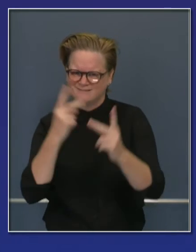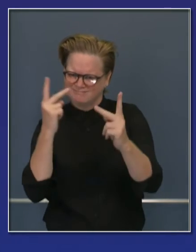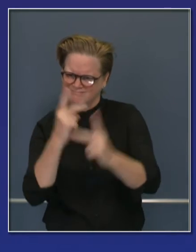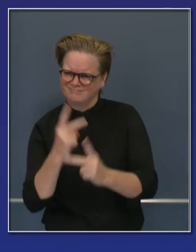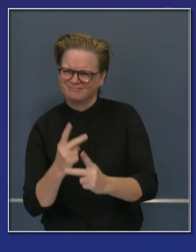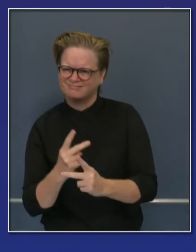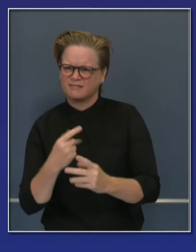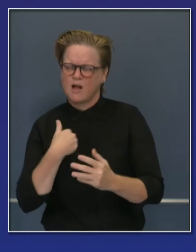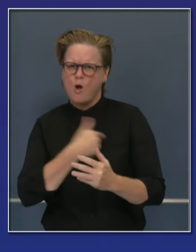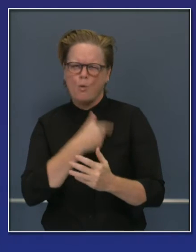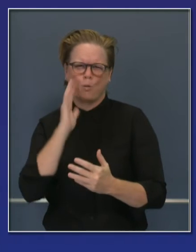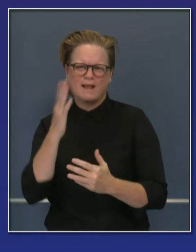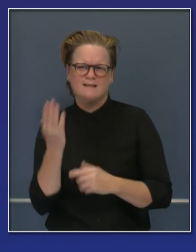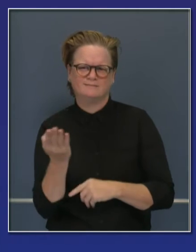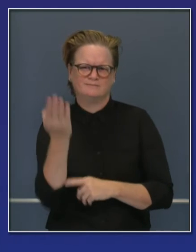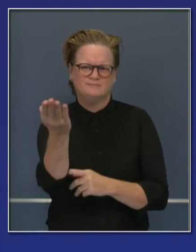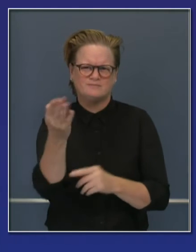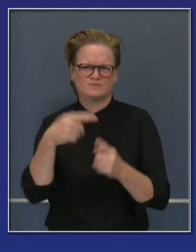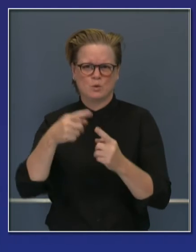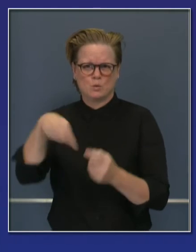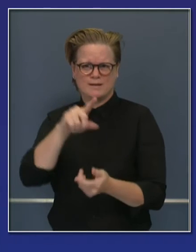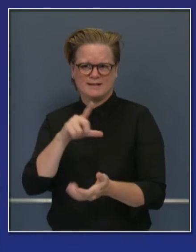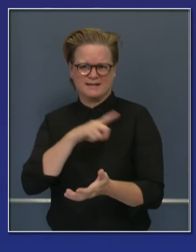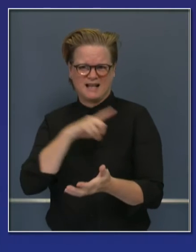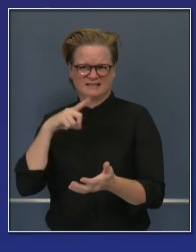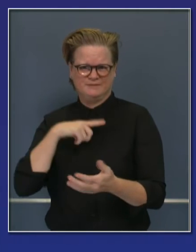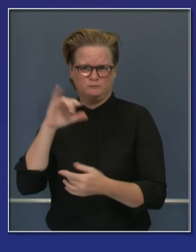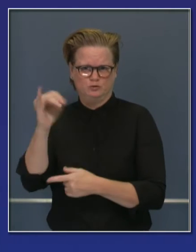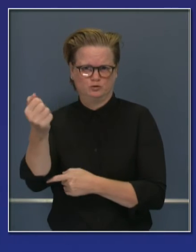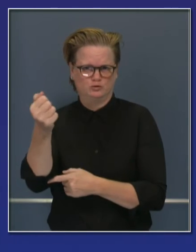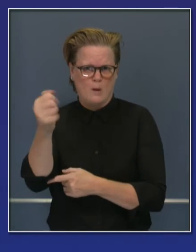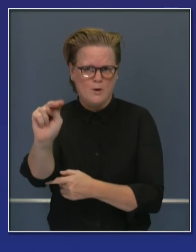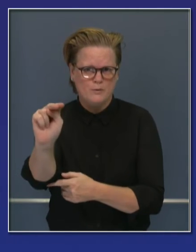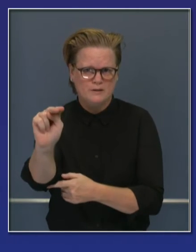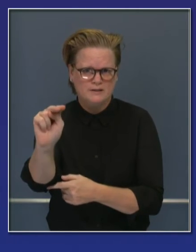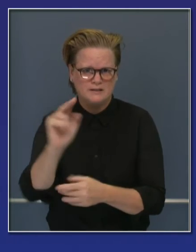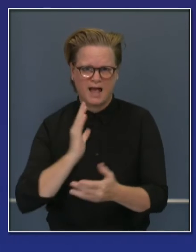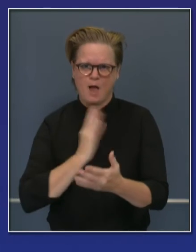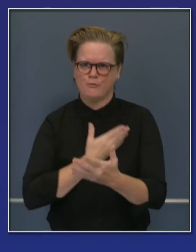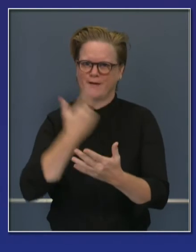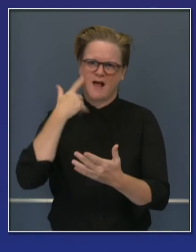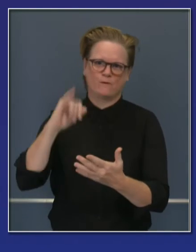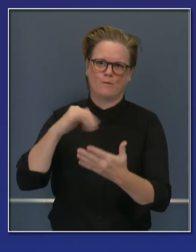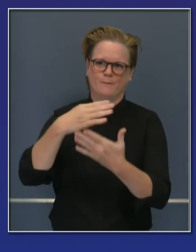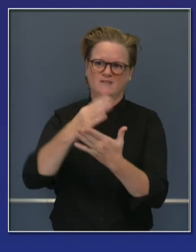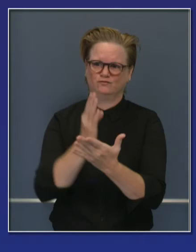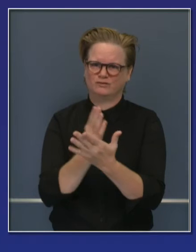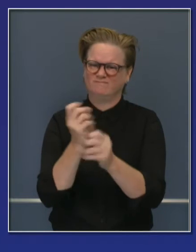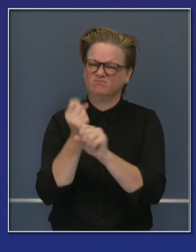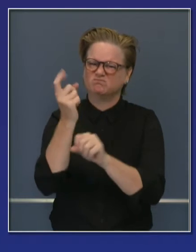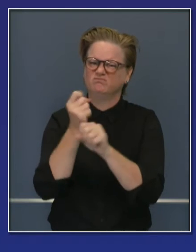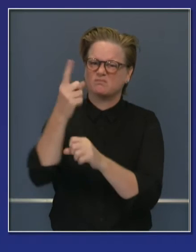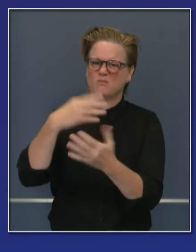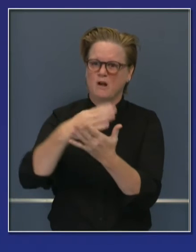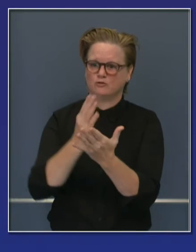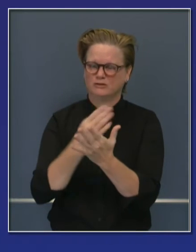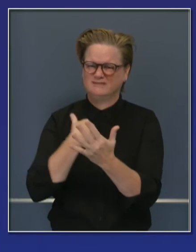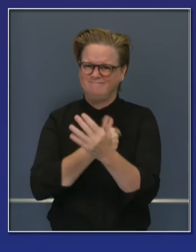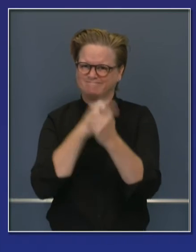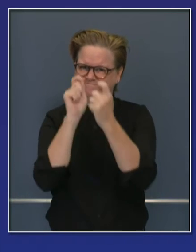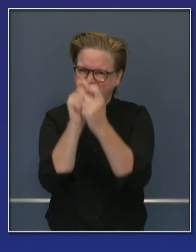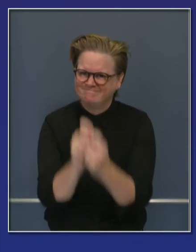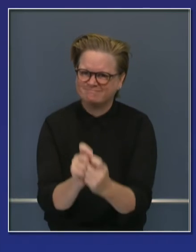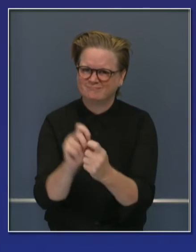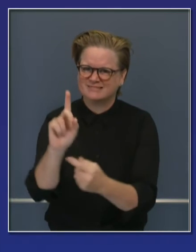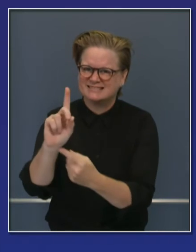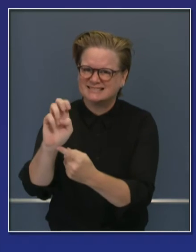in January with more detailed, specific, prescriptive asks for support for